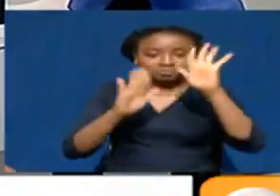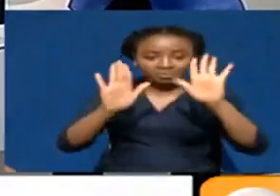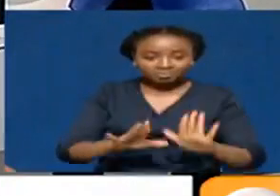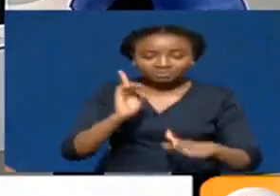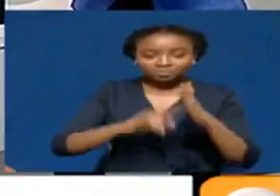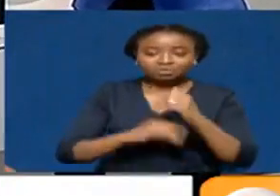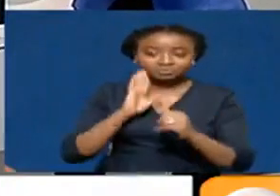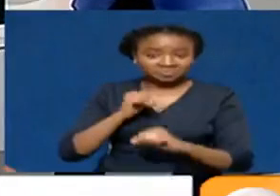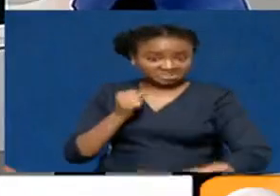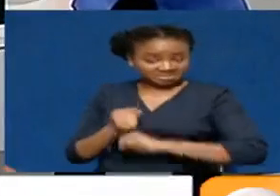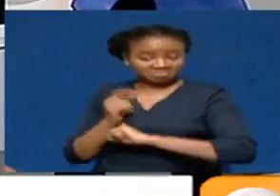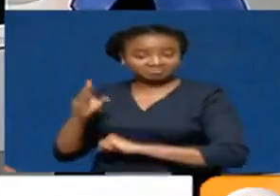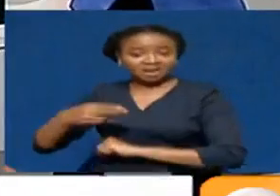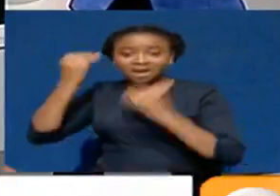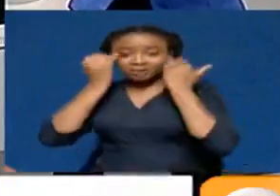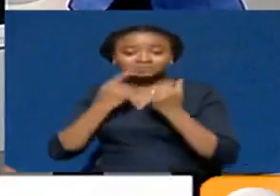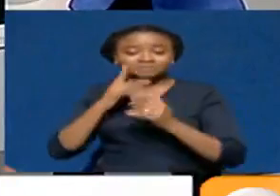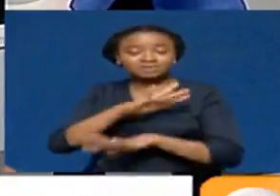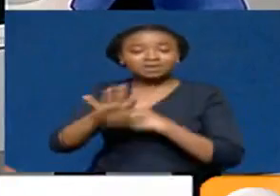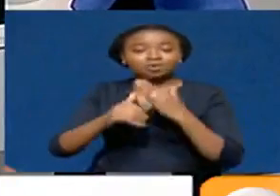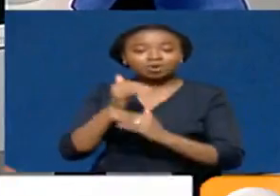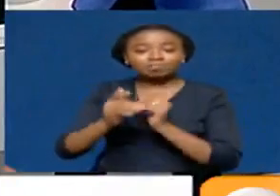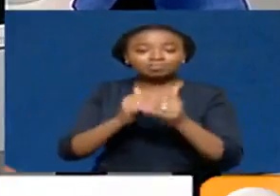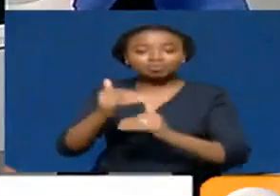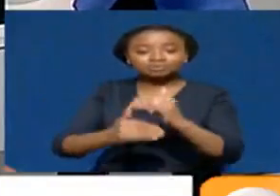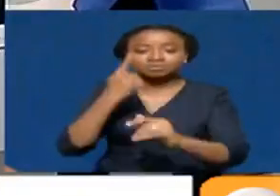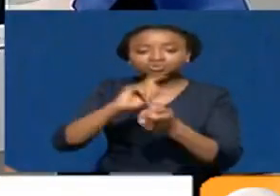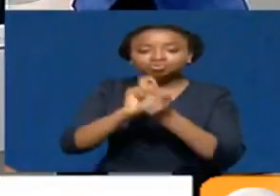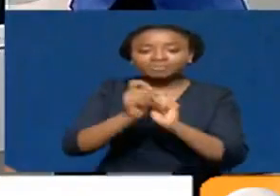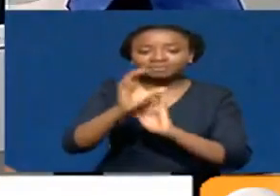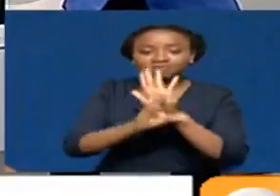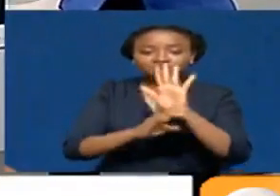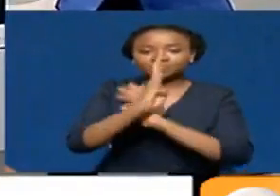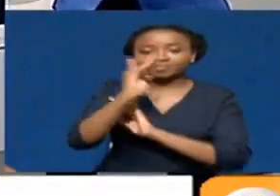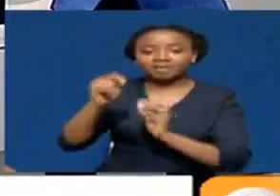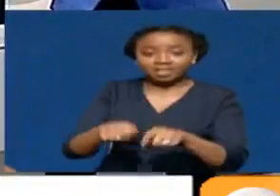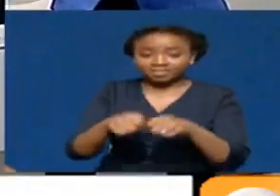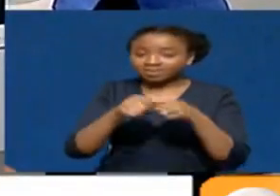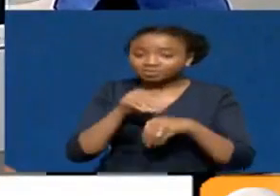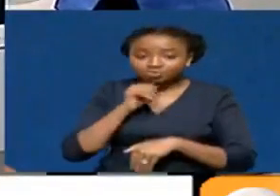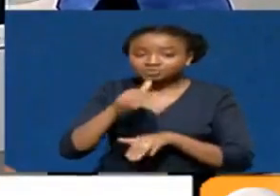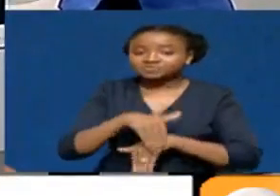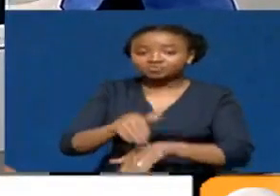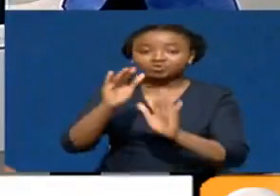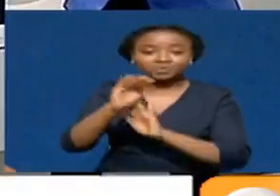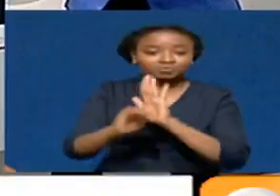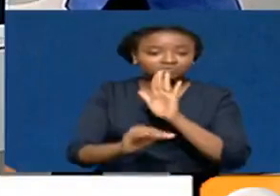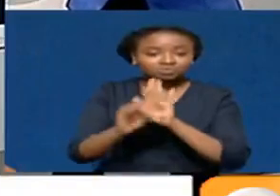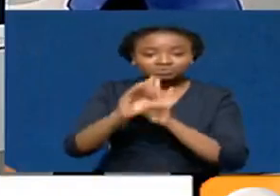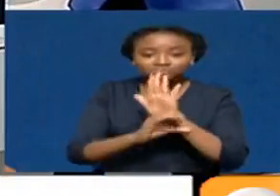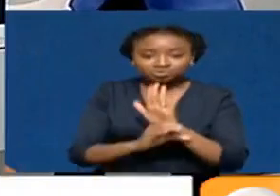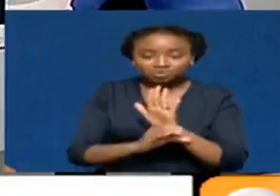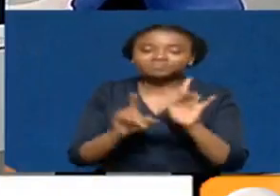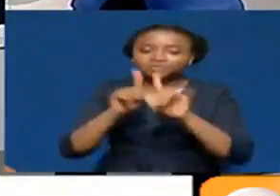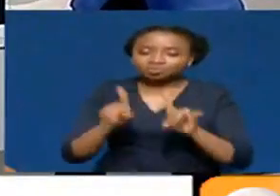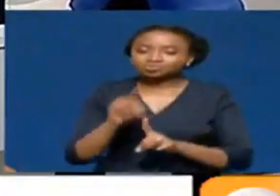uphold a High Court's order that the entire process to amend the Constitution was unconstitutional? Now, remember, they will also have to